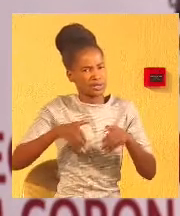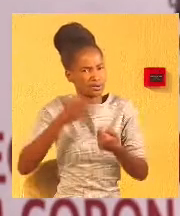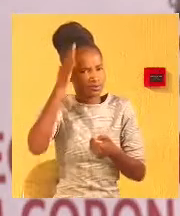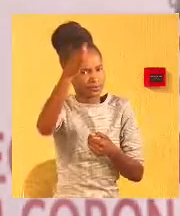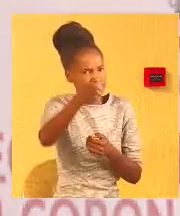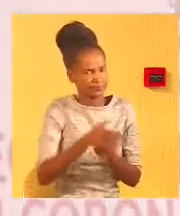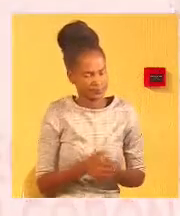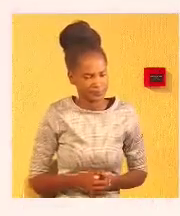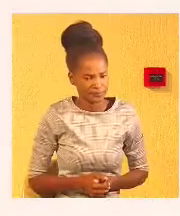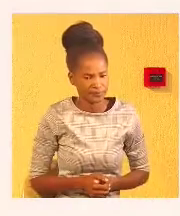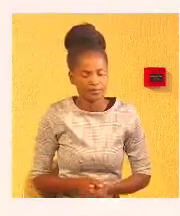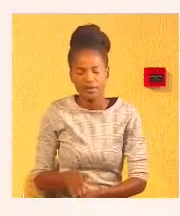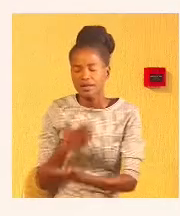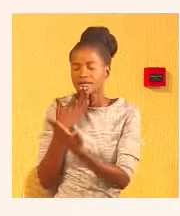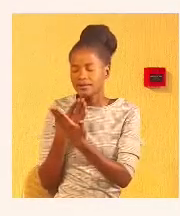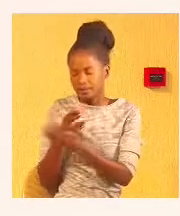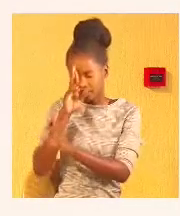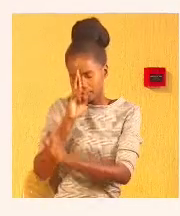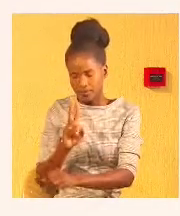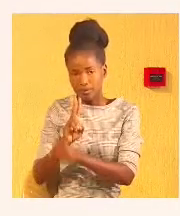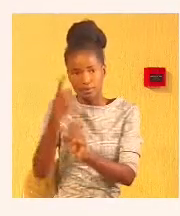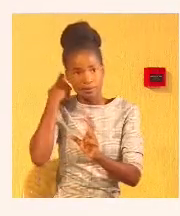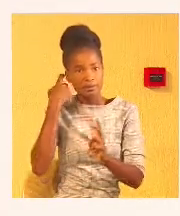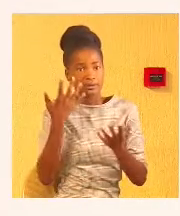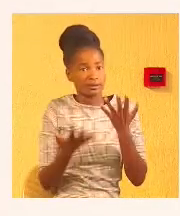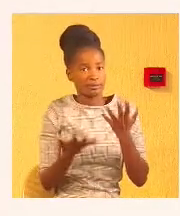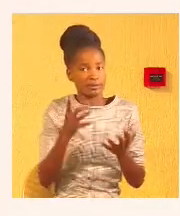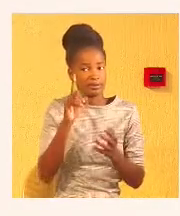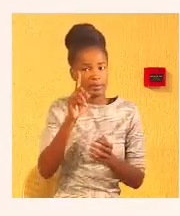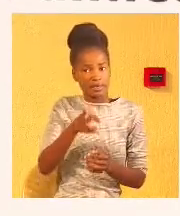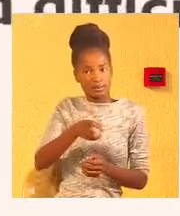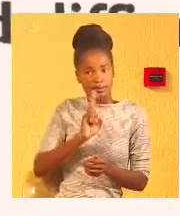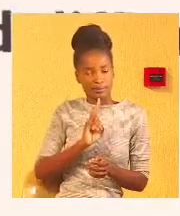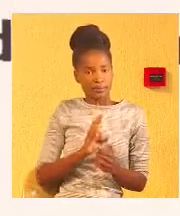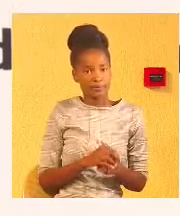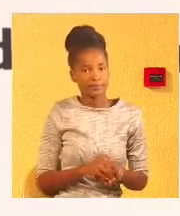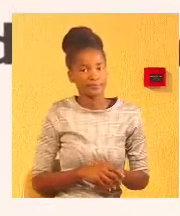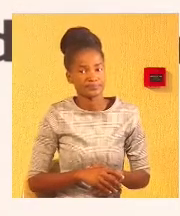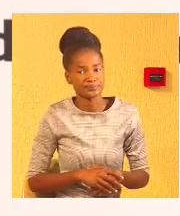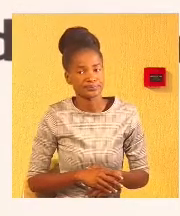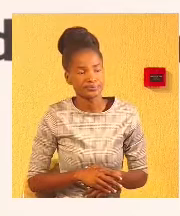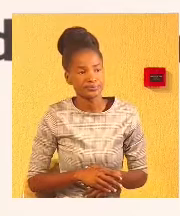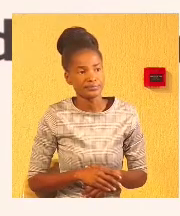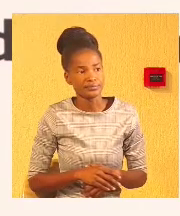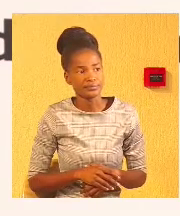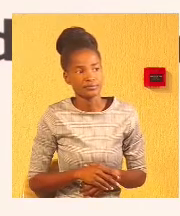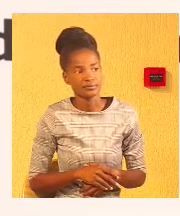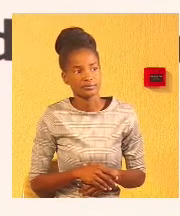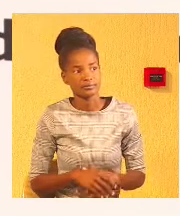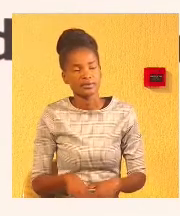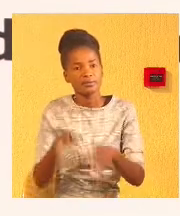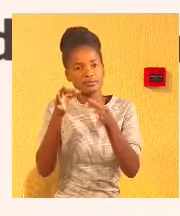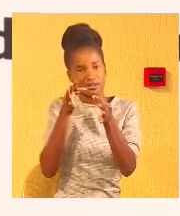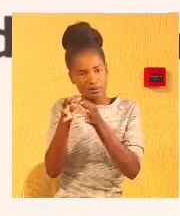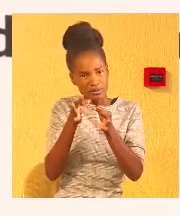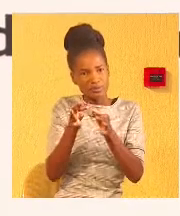Thank you, Honorable Deputy Minister. Maybe to answer that question, we need to put the sector in